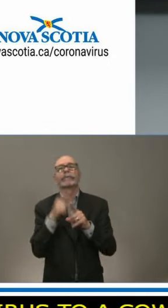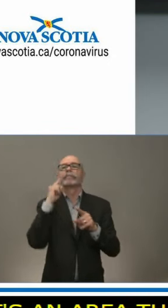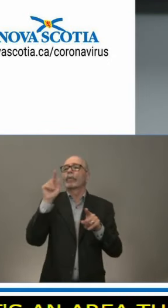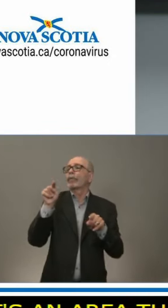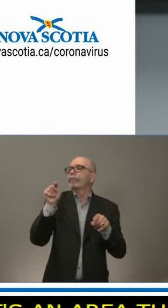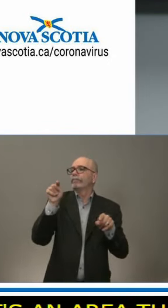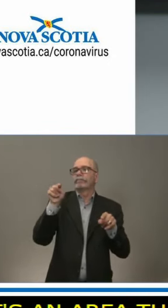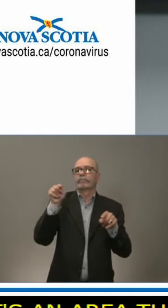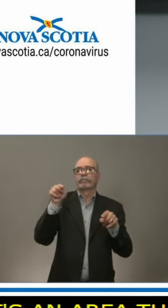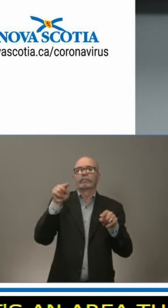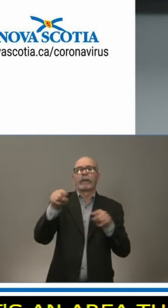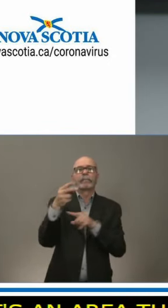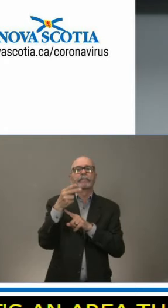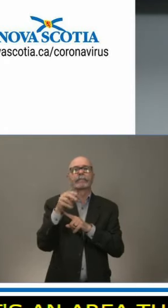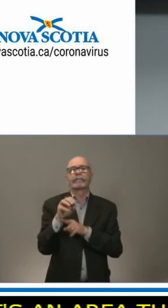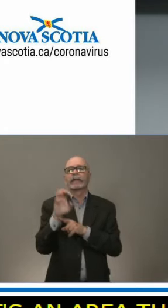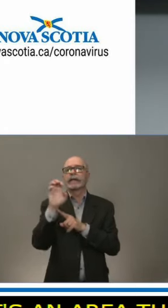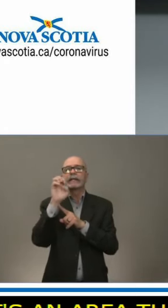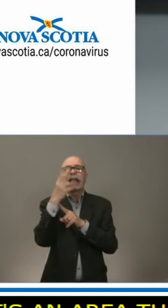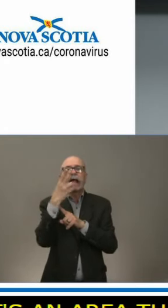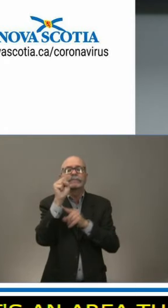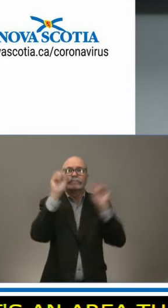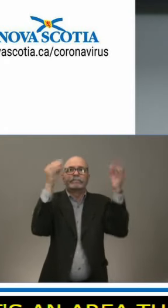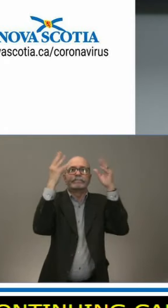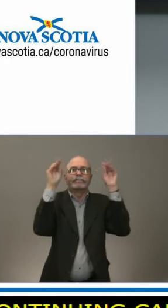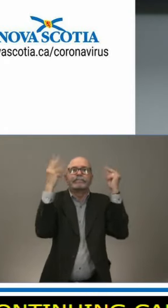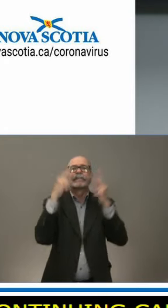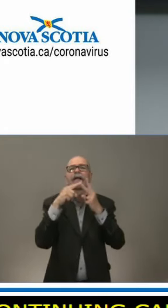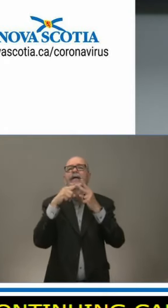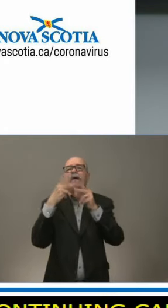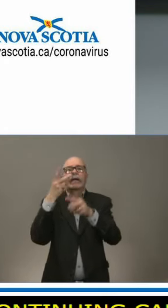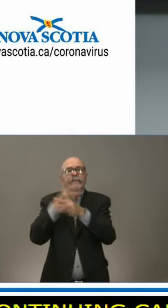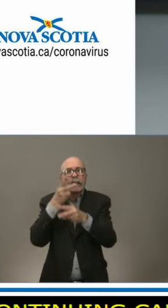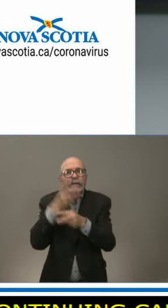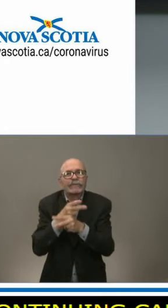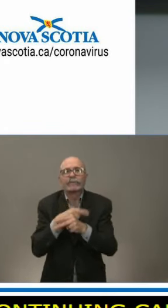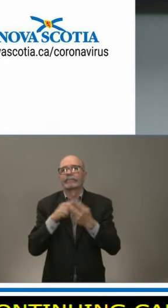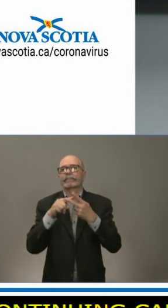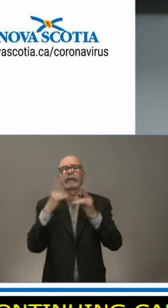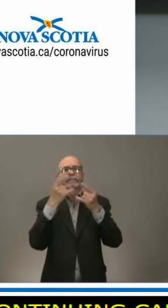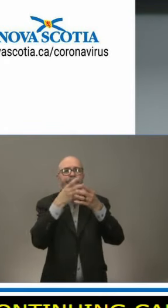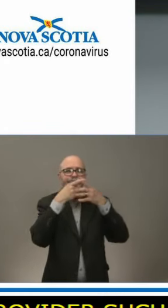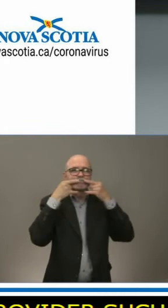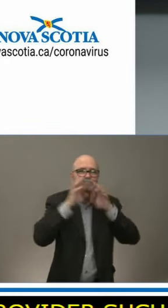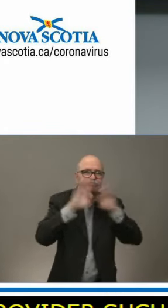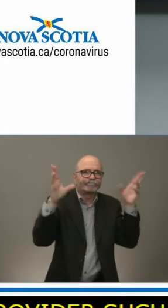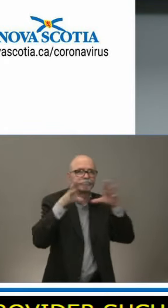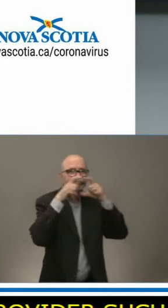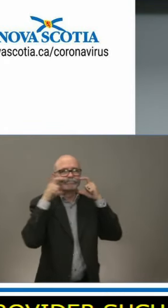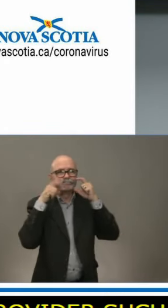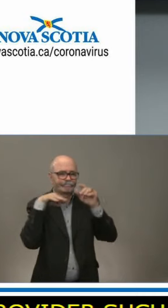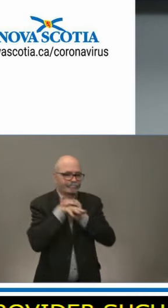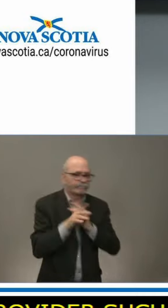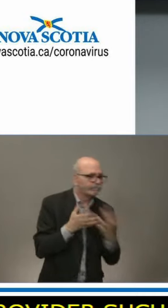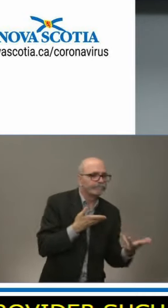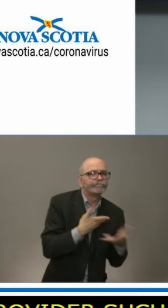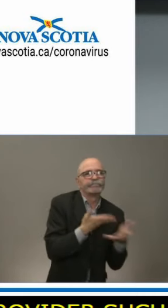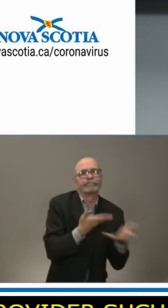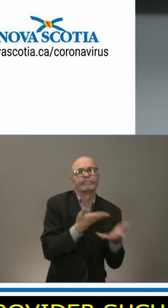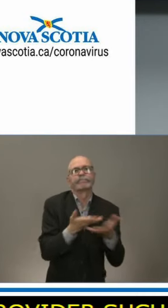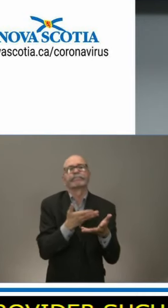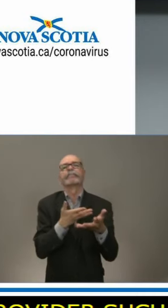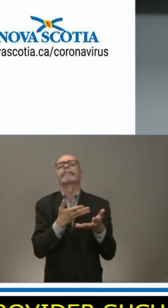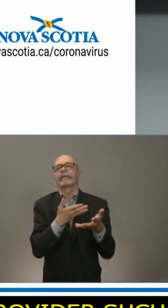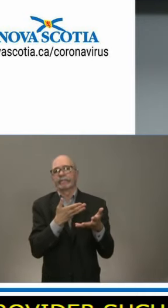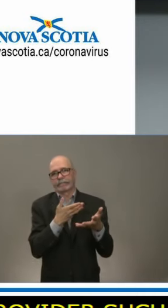EHS. Quite frankly, we have to make sure we can do this in a way that respects our ongoing